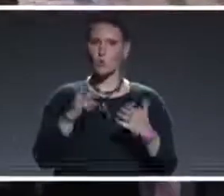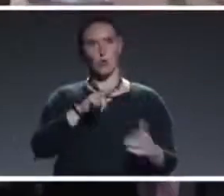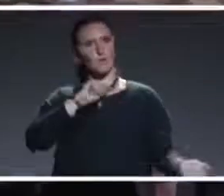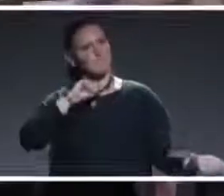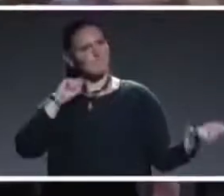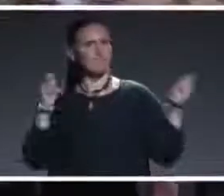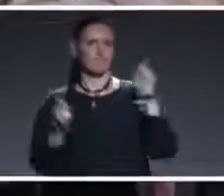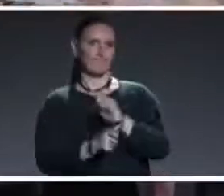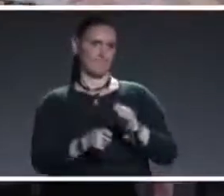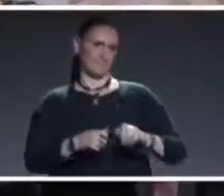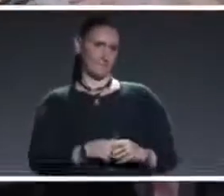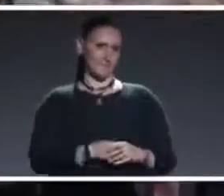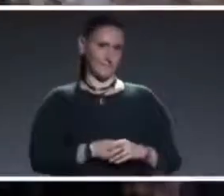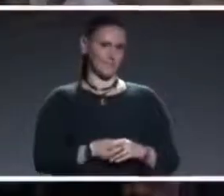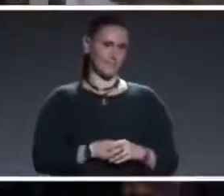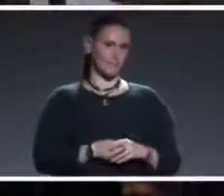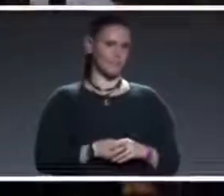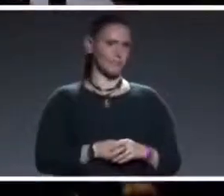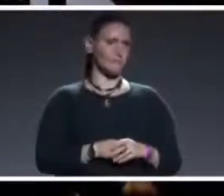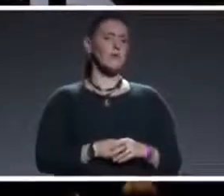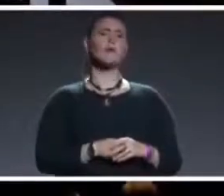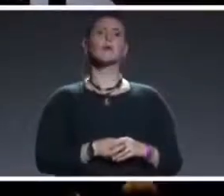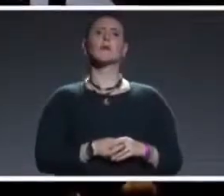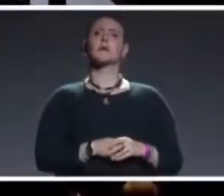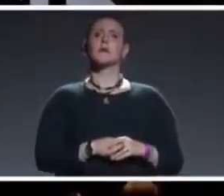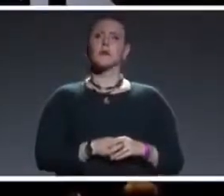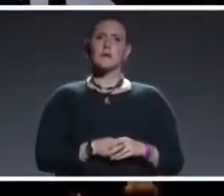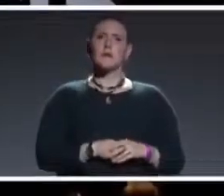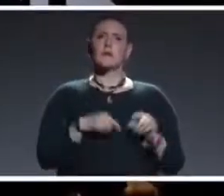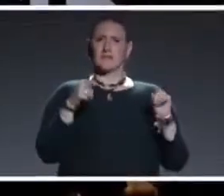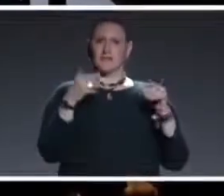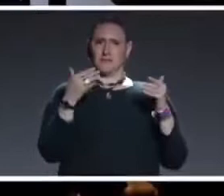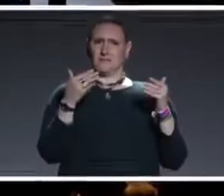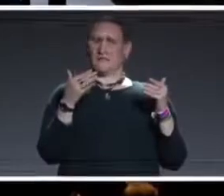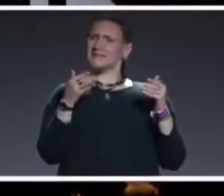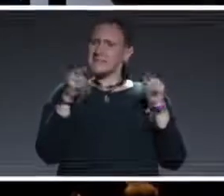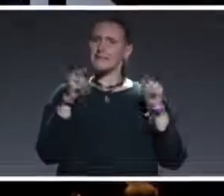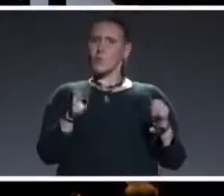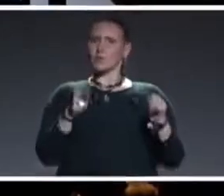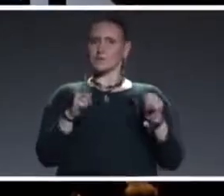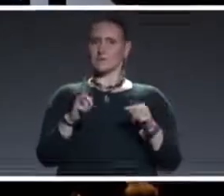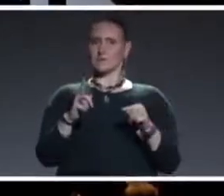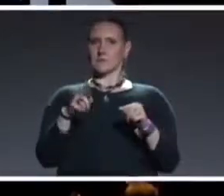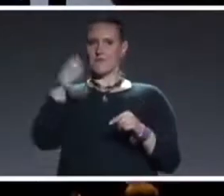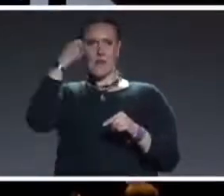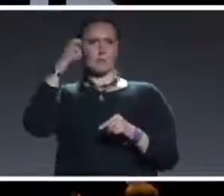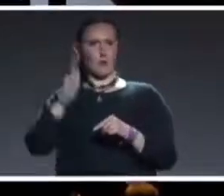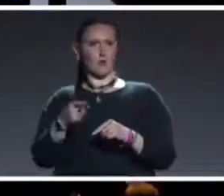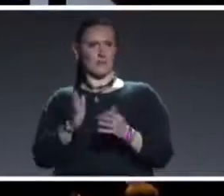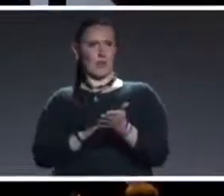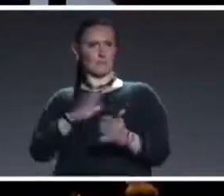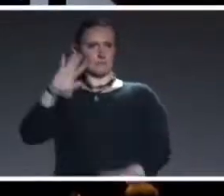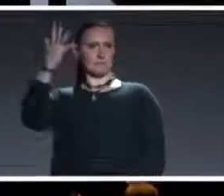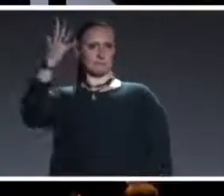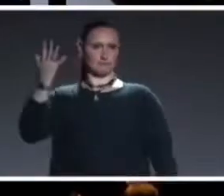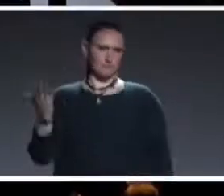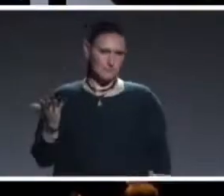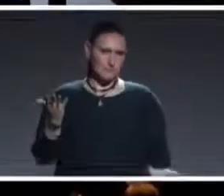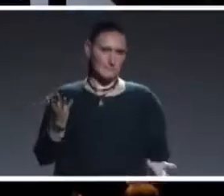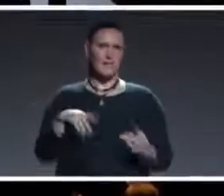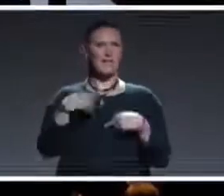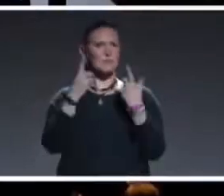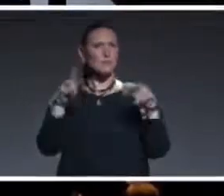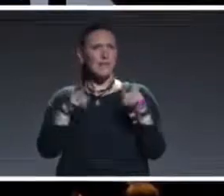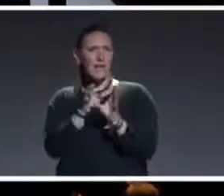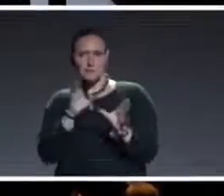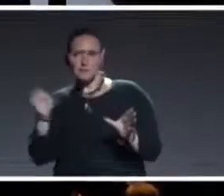of the movie industry doesn't work this way, because when you put music after, then you end up